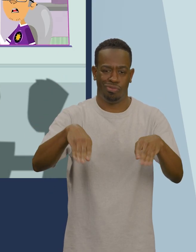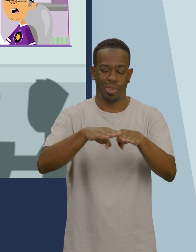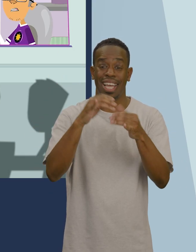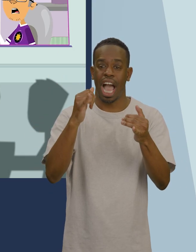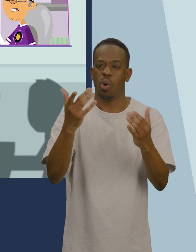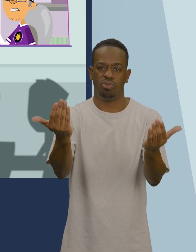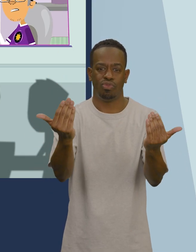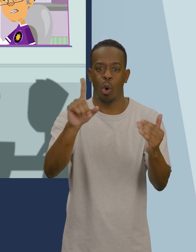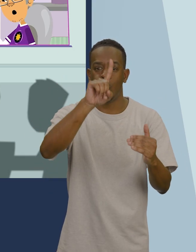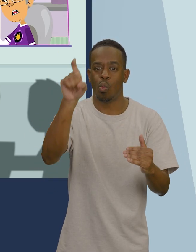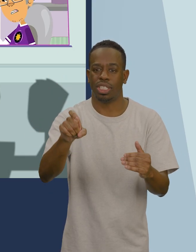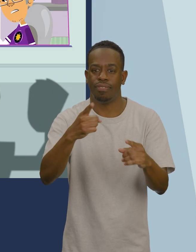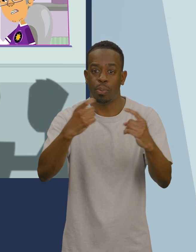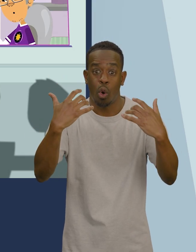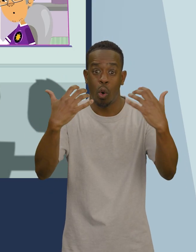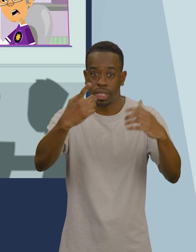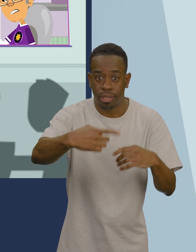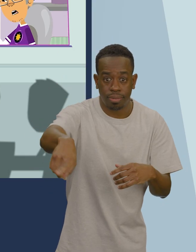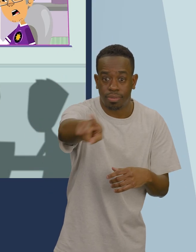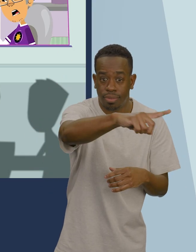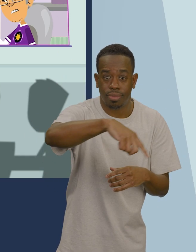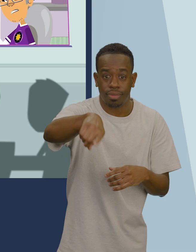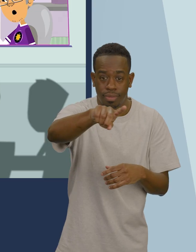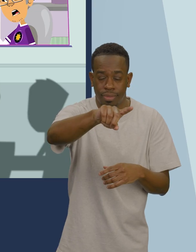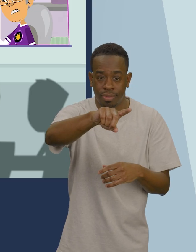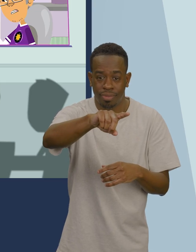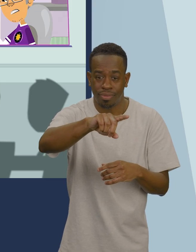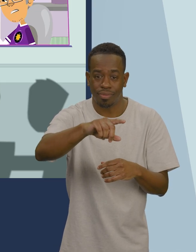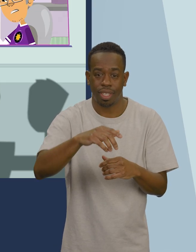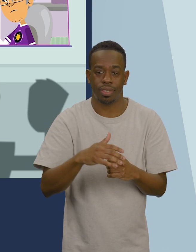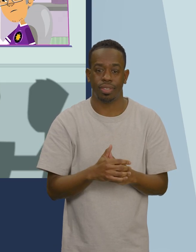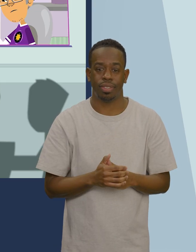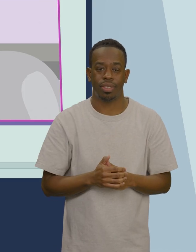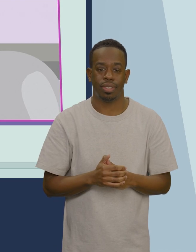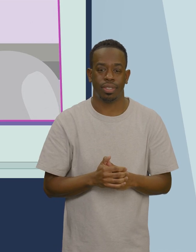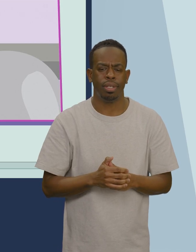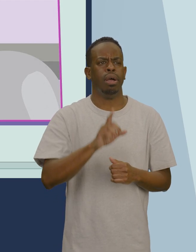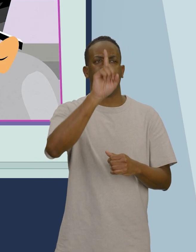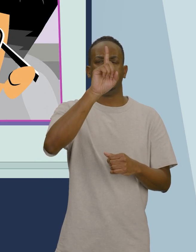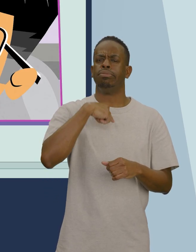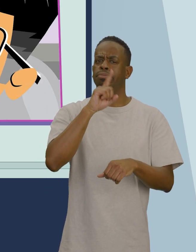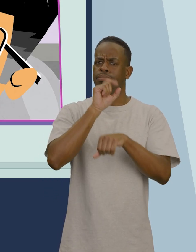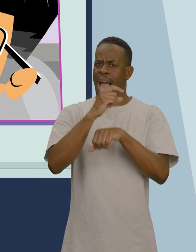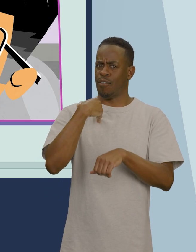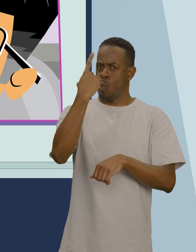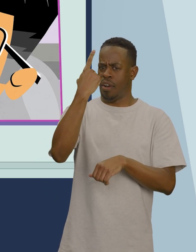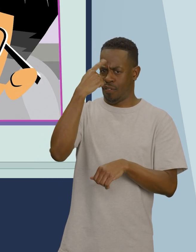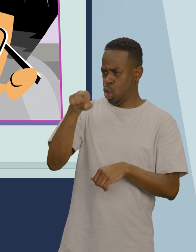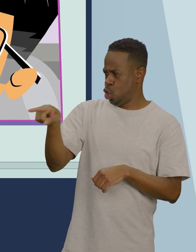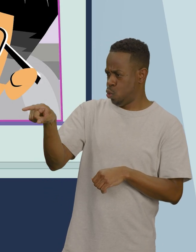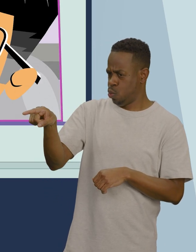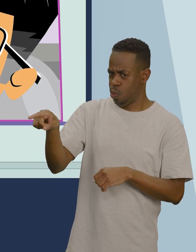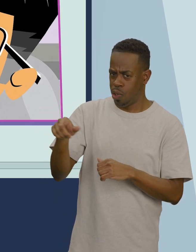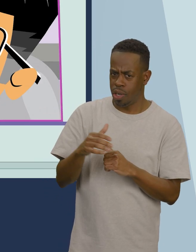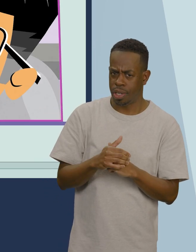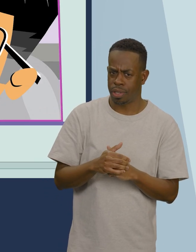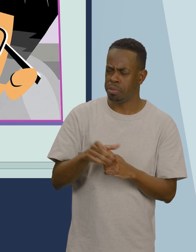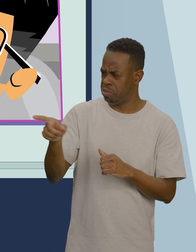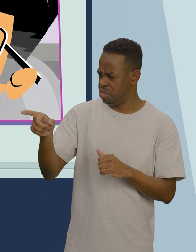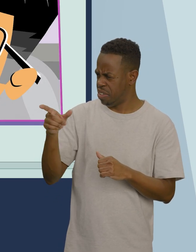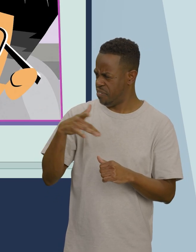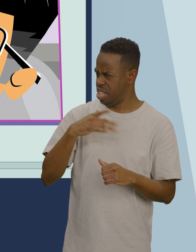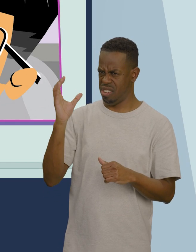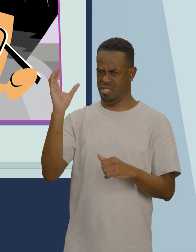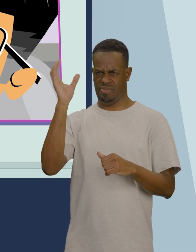he's obligated, he would like to, answer questions from the audience. I actually have one for you, Dexter. Do you find